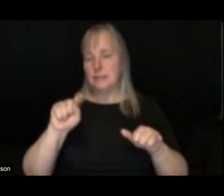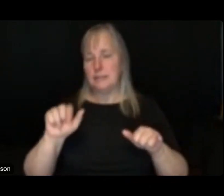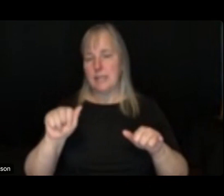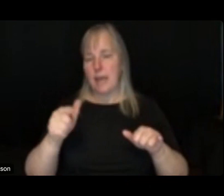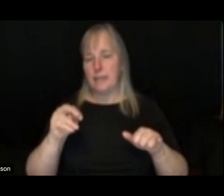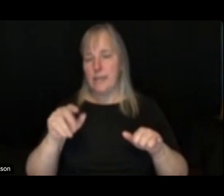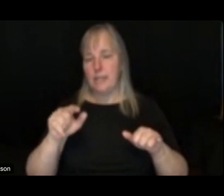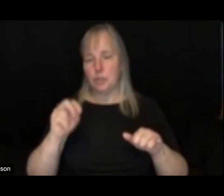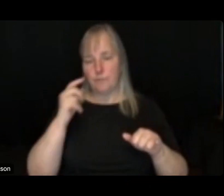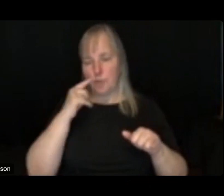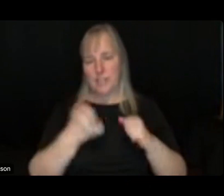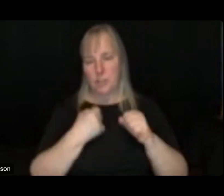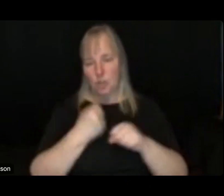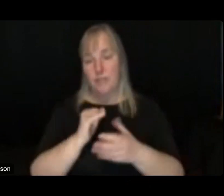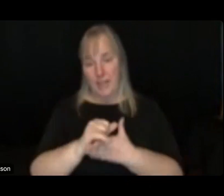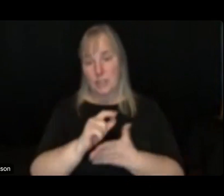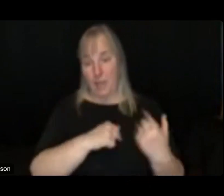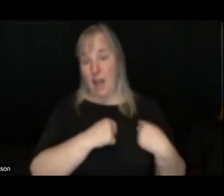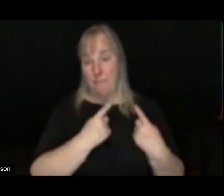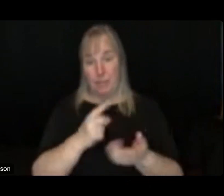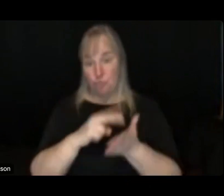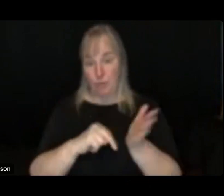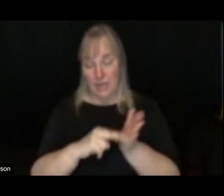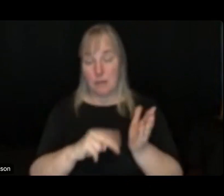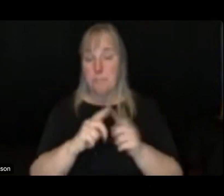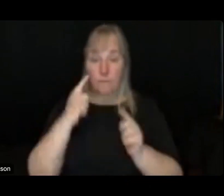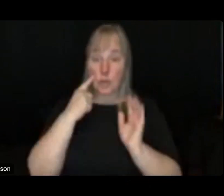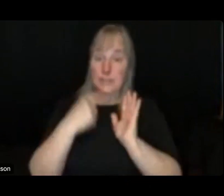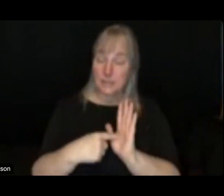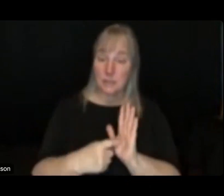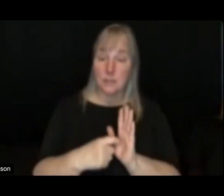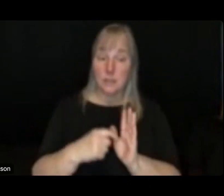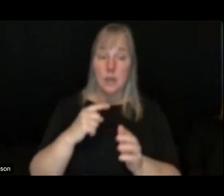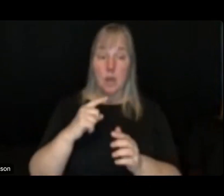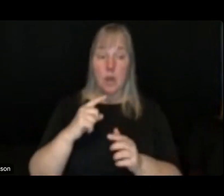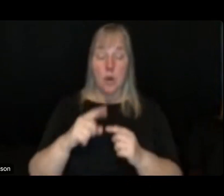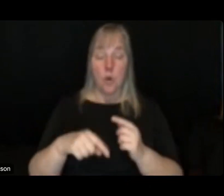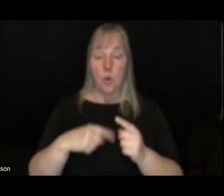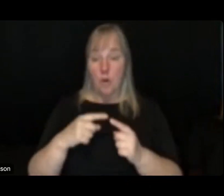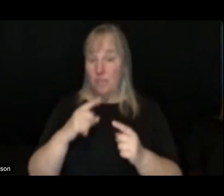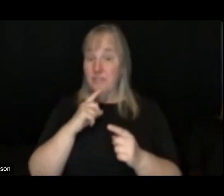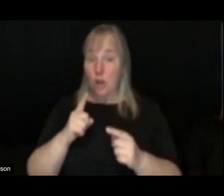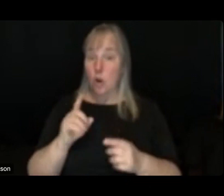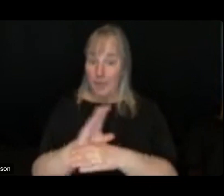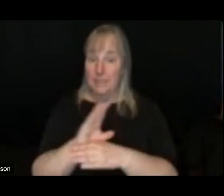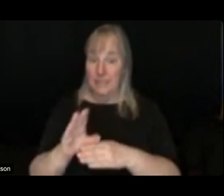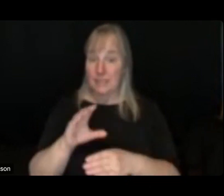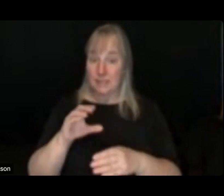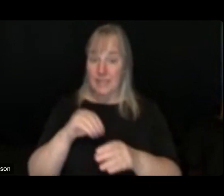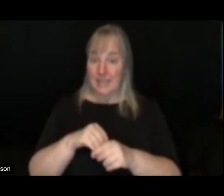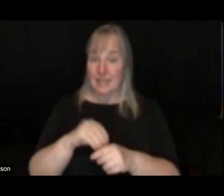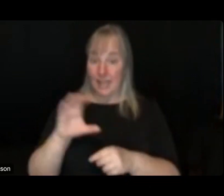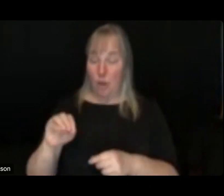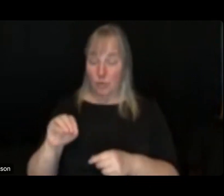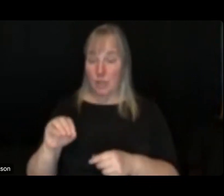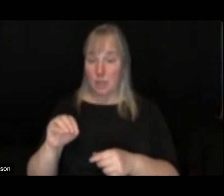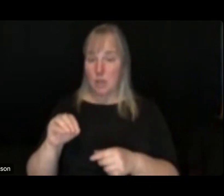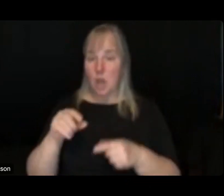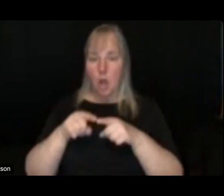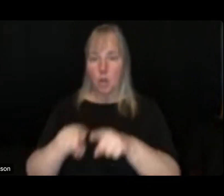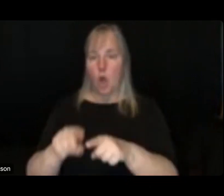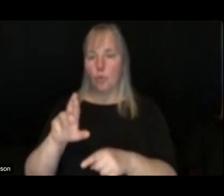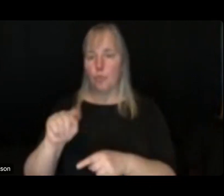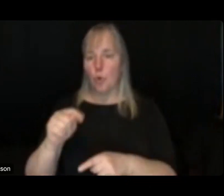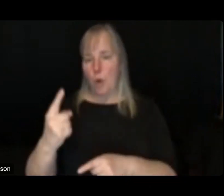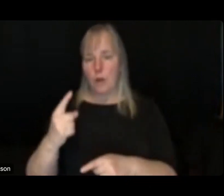But for instance, when we visited businesses, there are businesses in the county that along Route 1, food manufacturers, for instance,